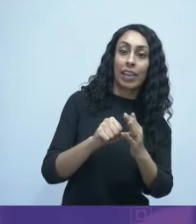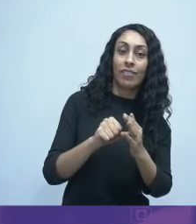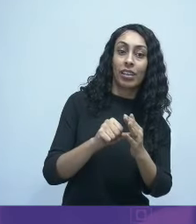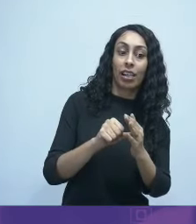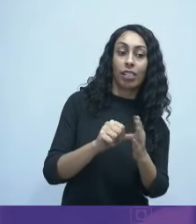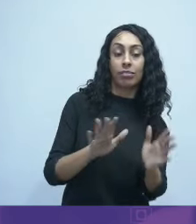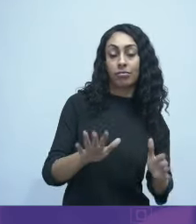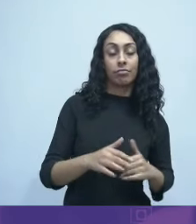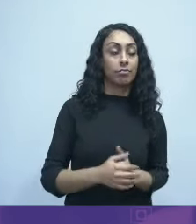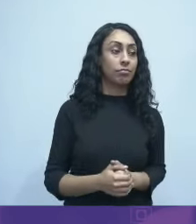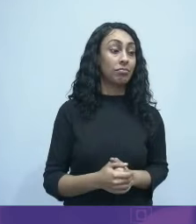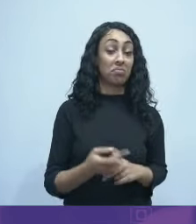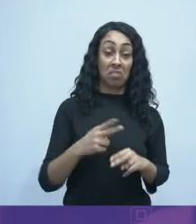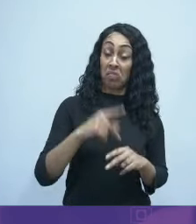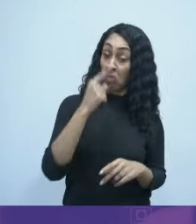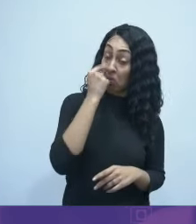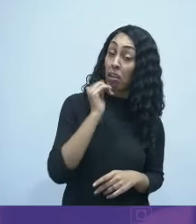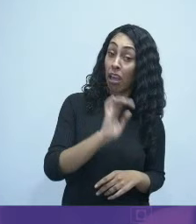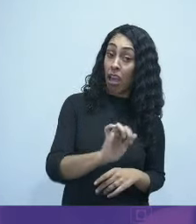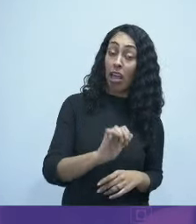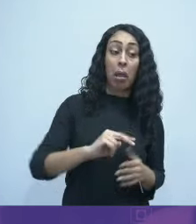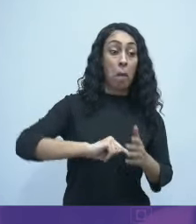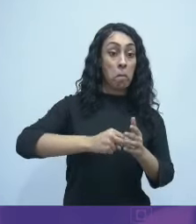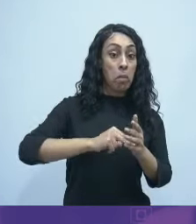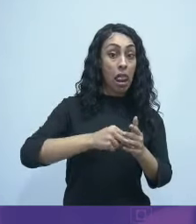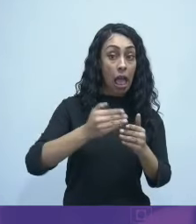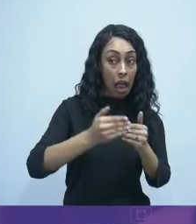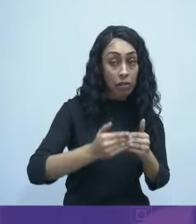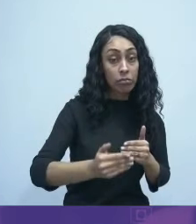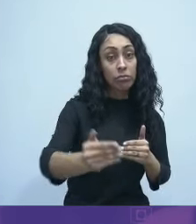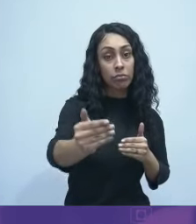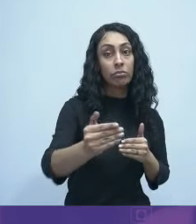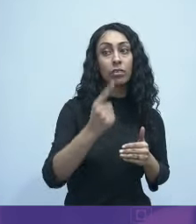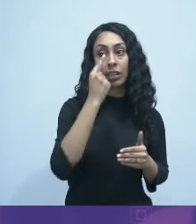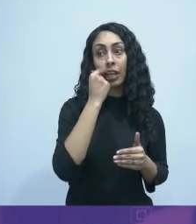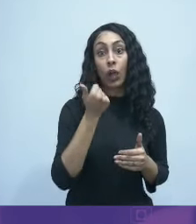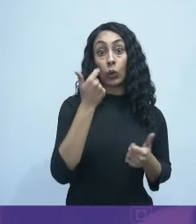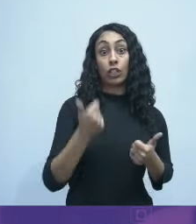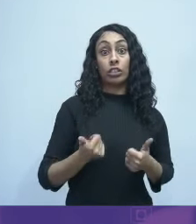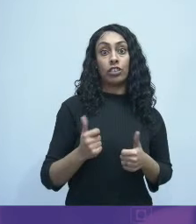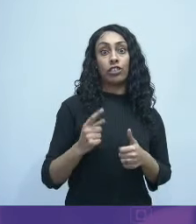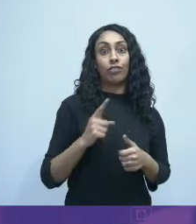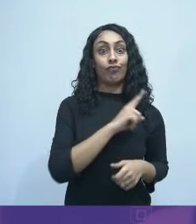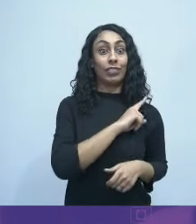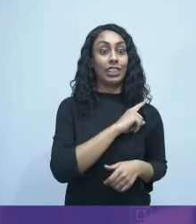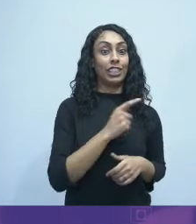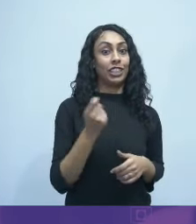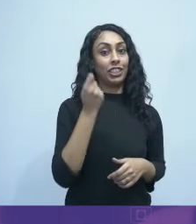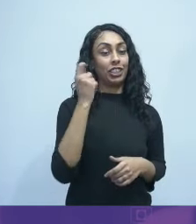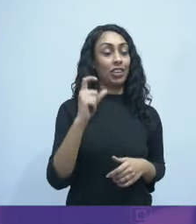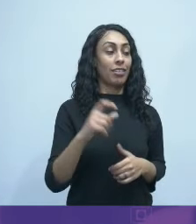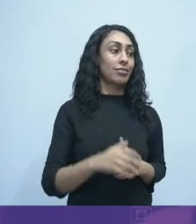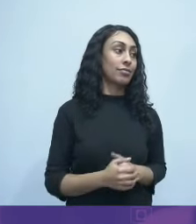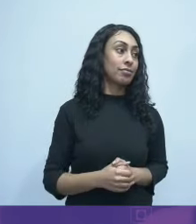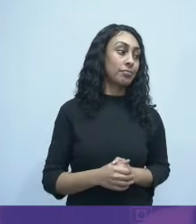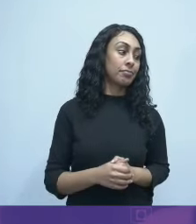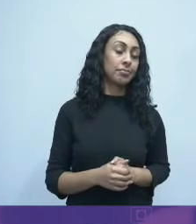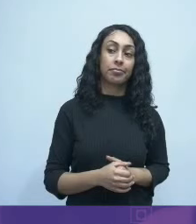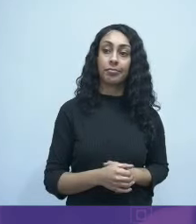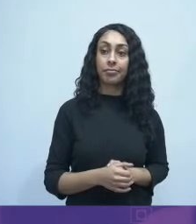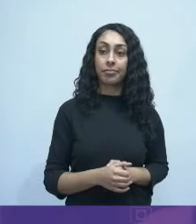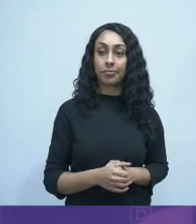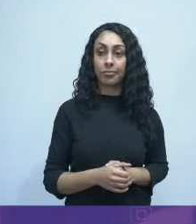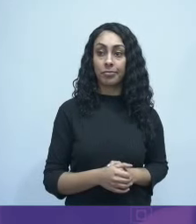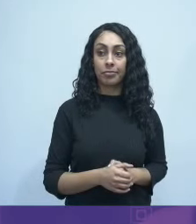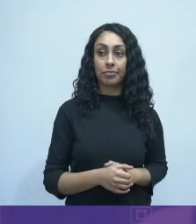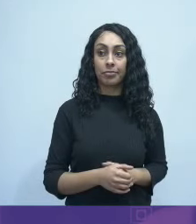kind. If you can do that, plan ahead, you stand a good chance. Wise words. Now, let us move on